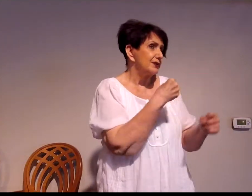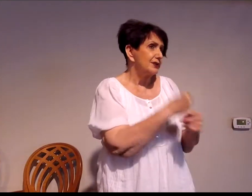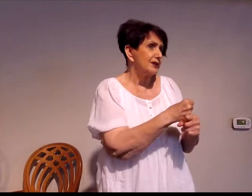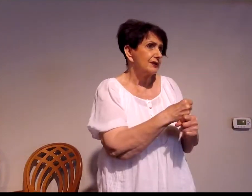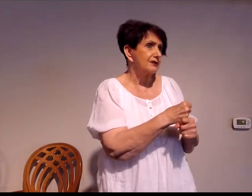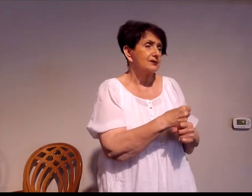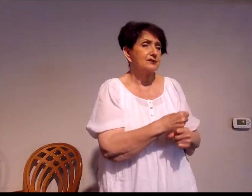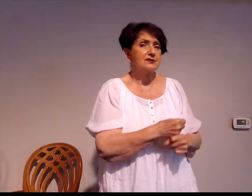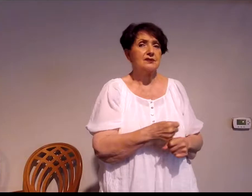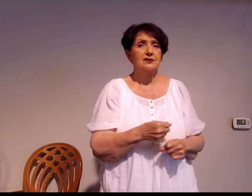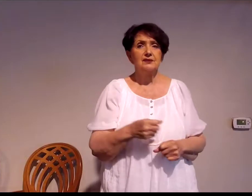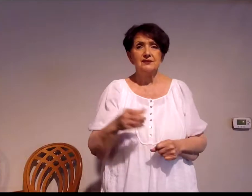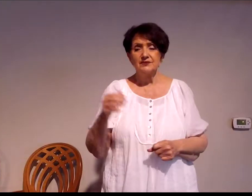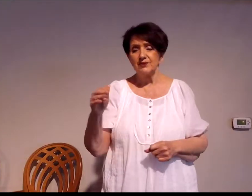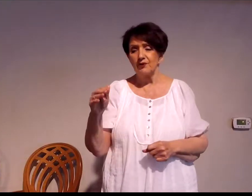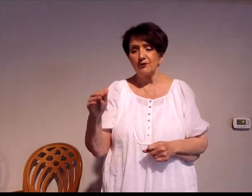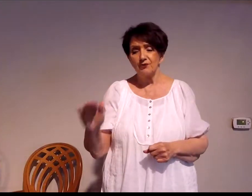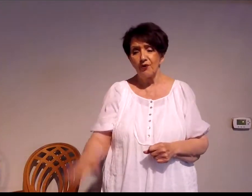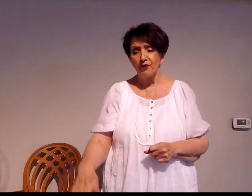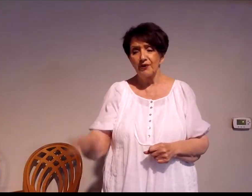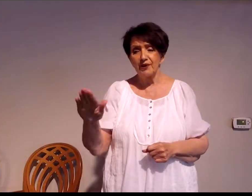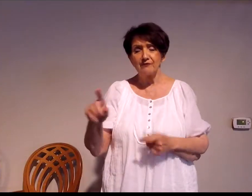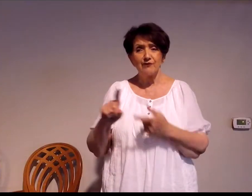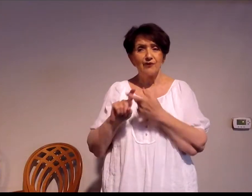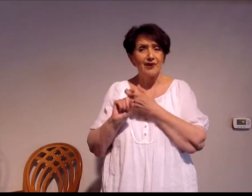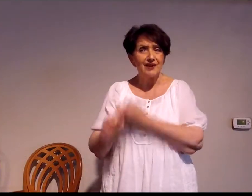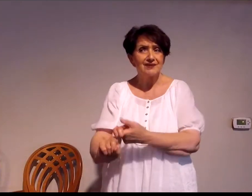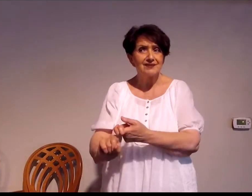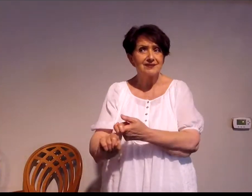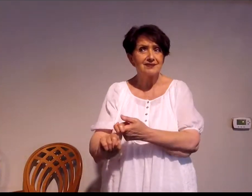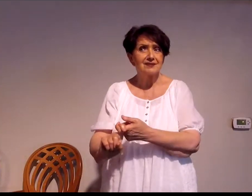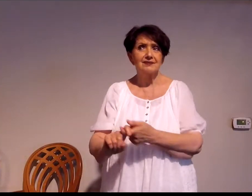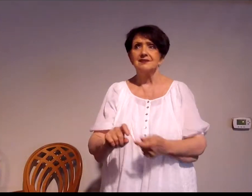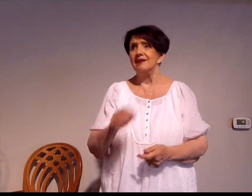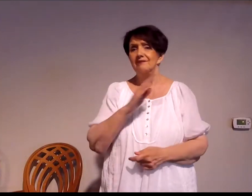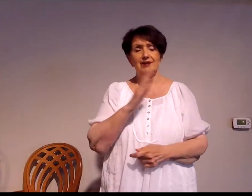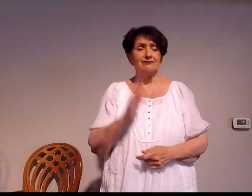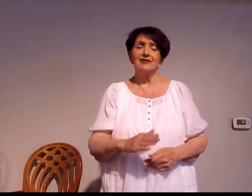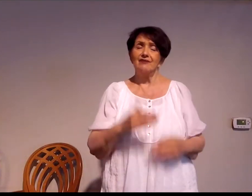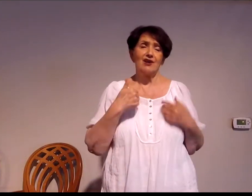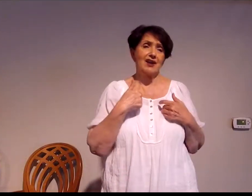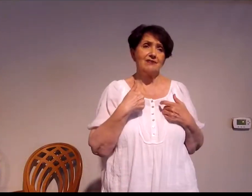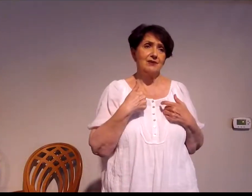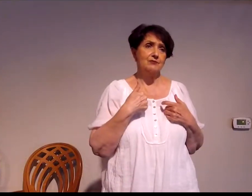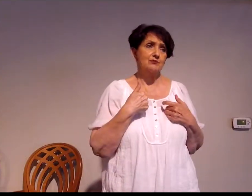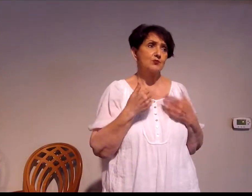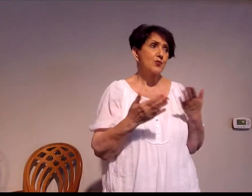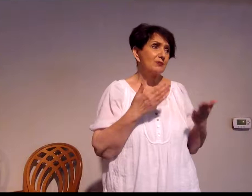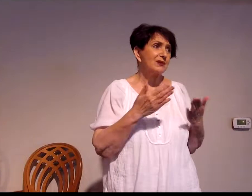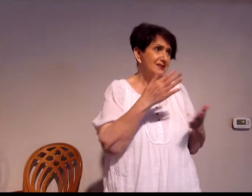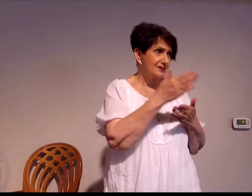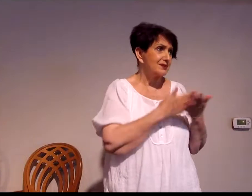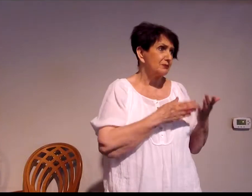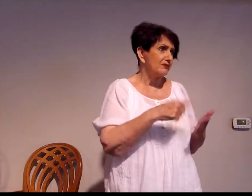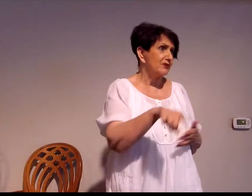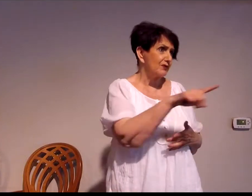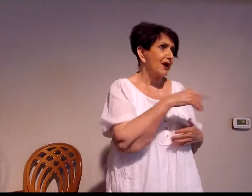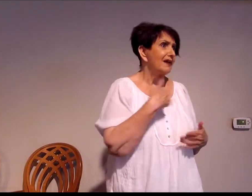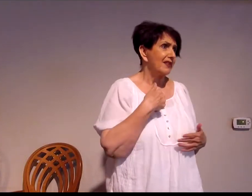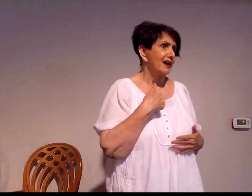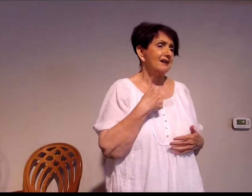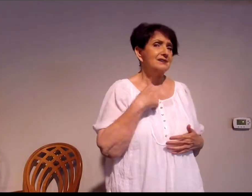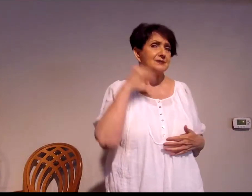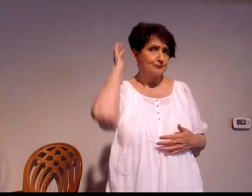30 some odd years kind of thing. We were in grade school and grew up, some of you probably had that. So sometimes the nature of our